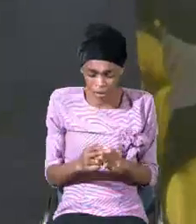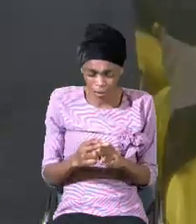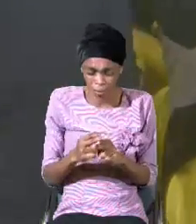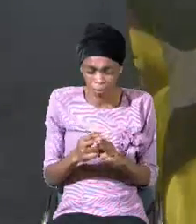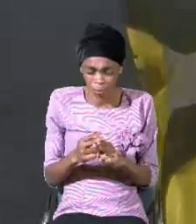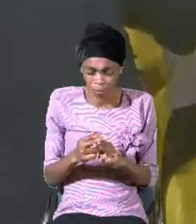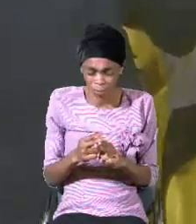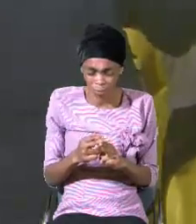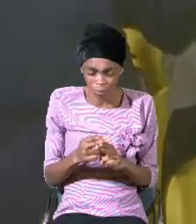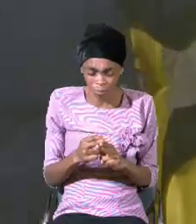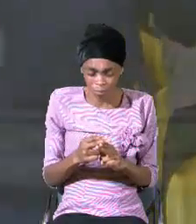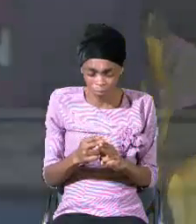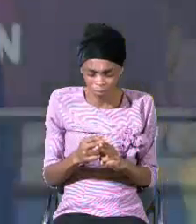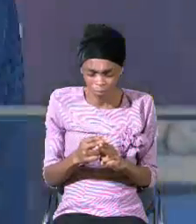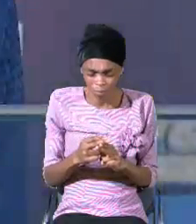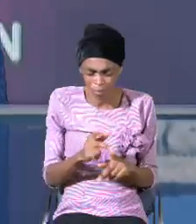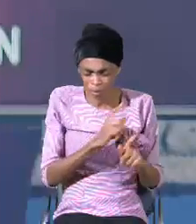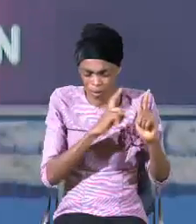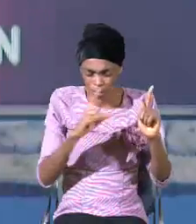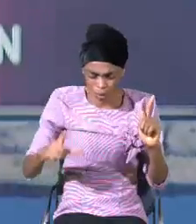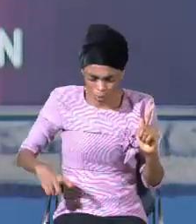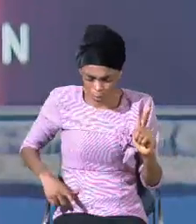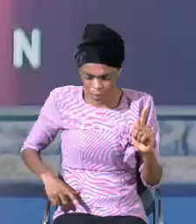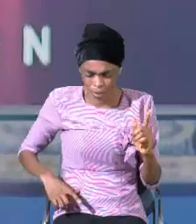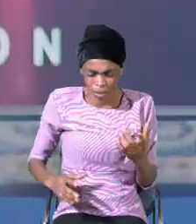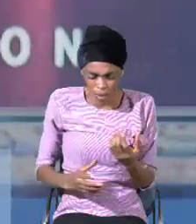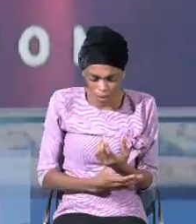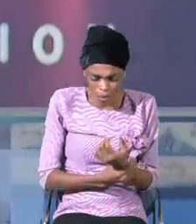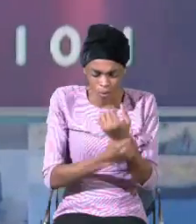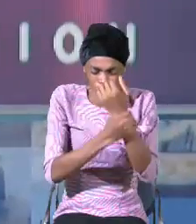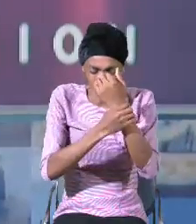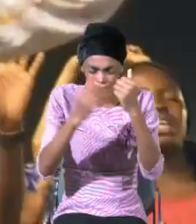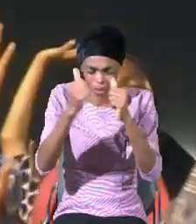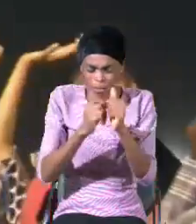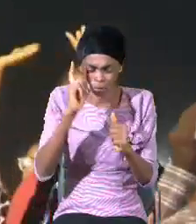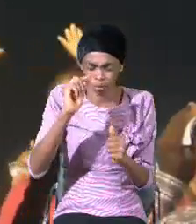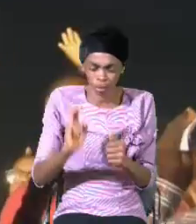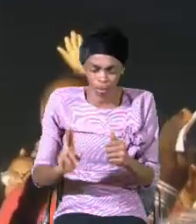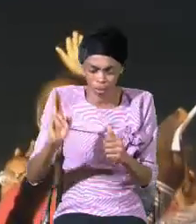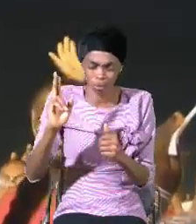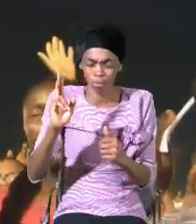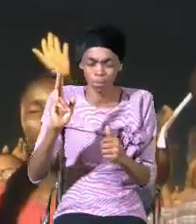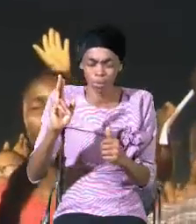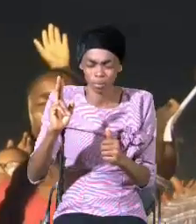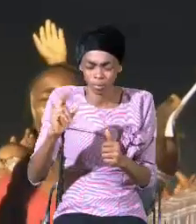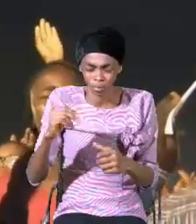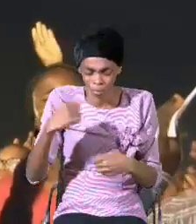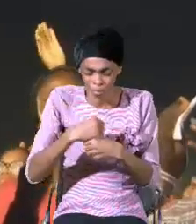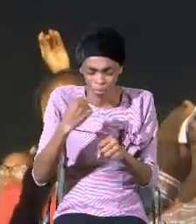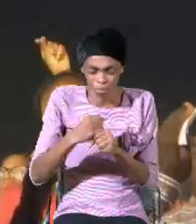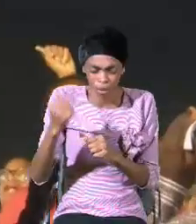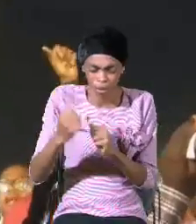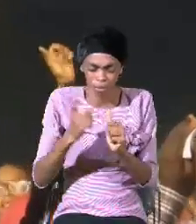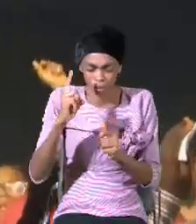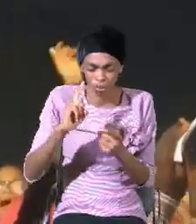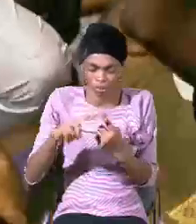name. Lord, hold everyone up. Make everyone to